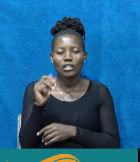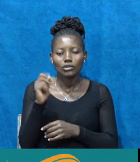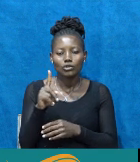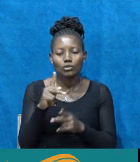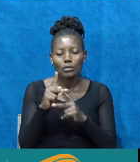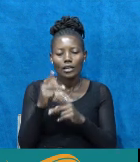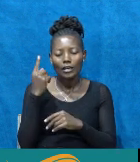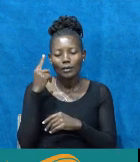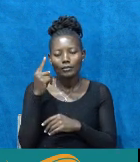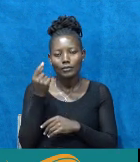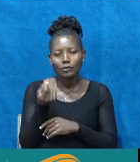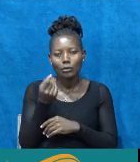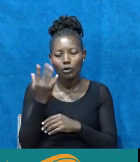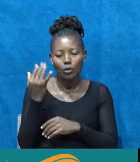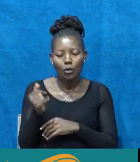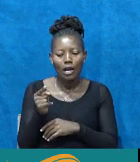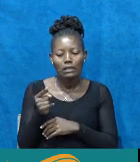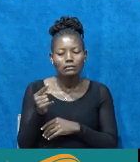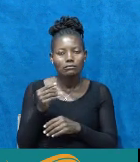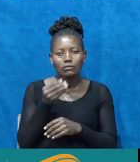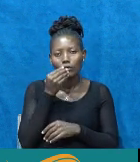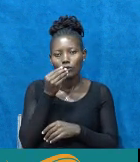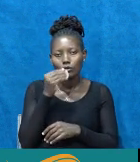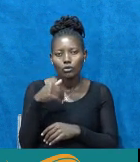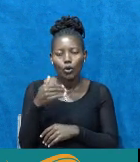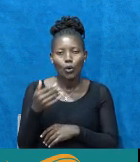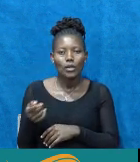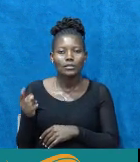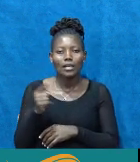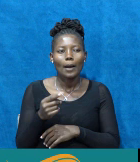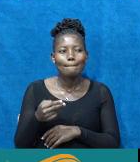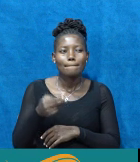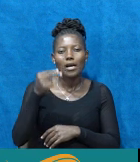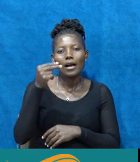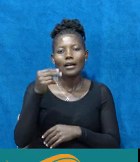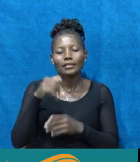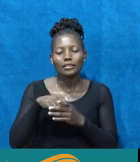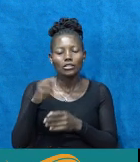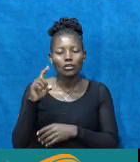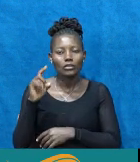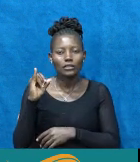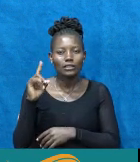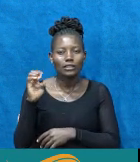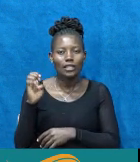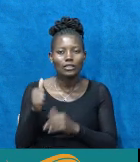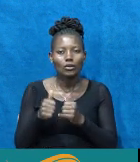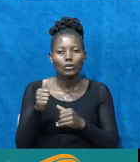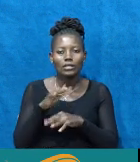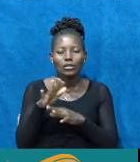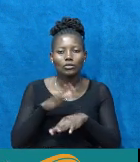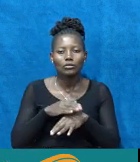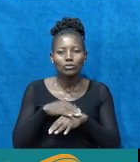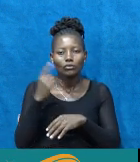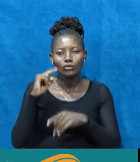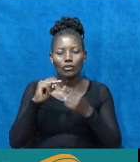snacks, and junk food need to be kept to a minimum, because with such foods also they usually come high in